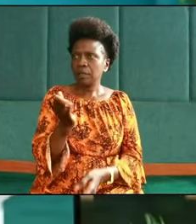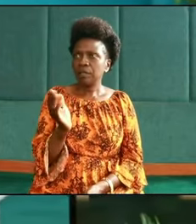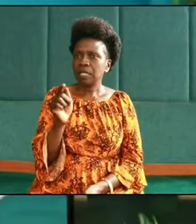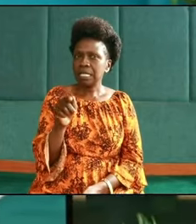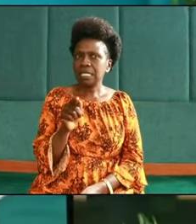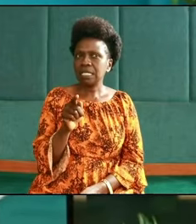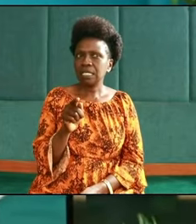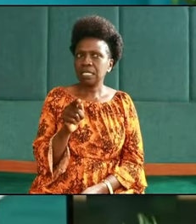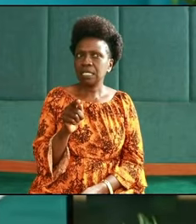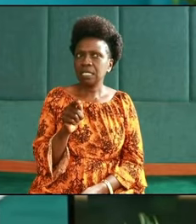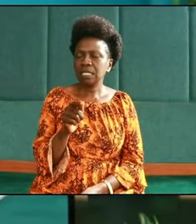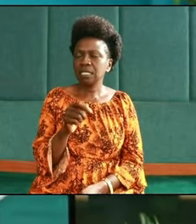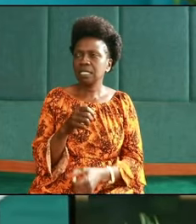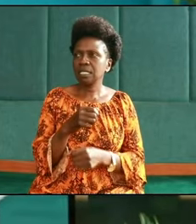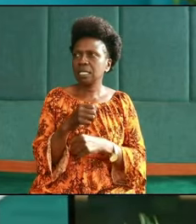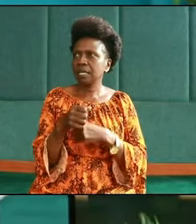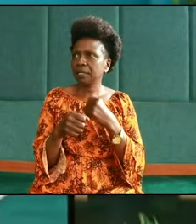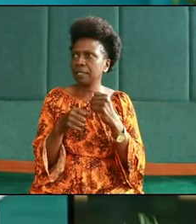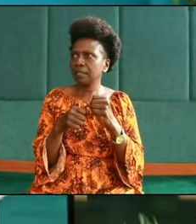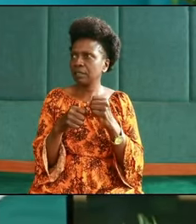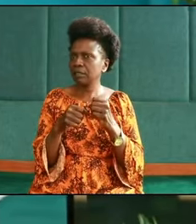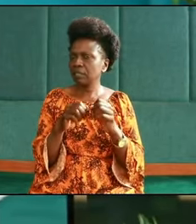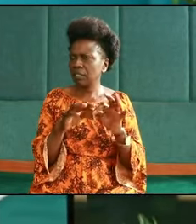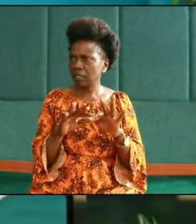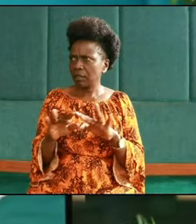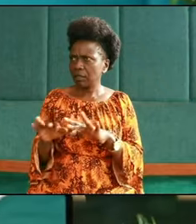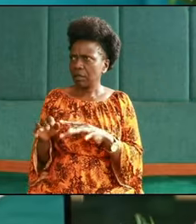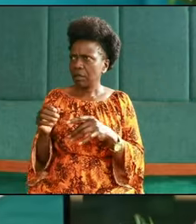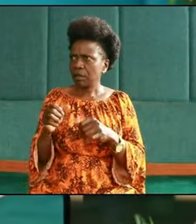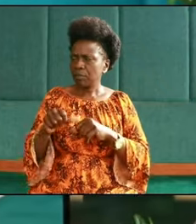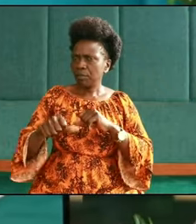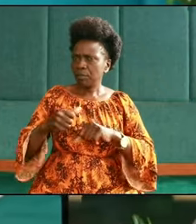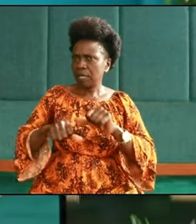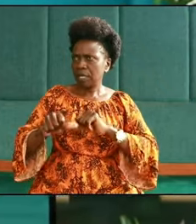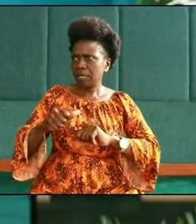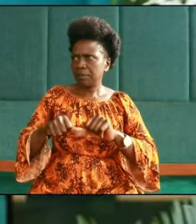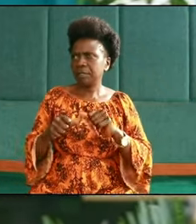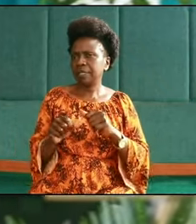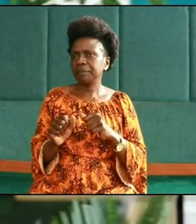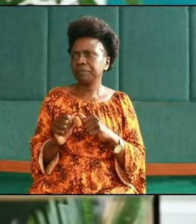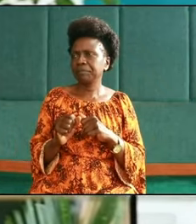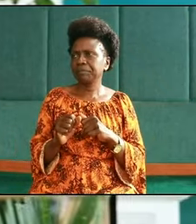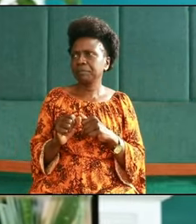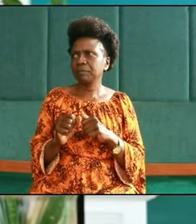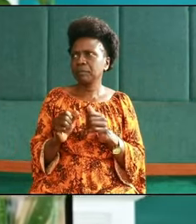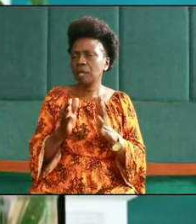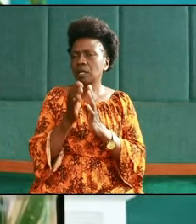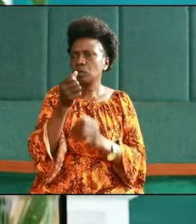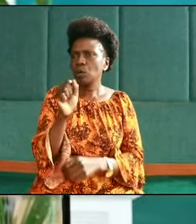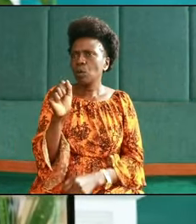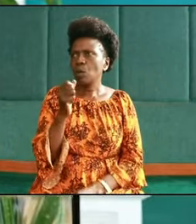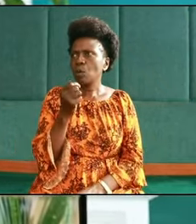this theater play by the Shakespeare. And so